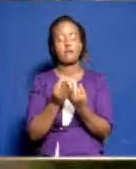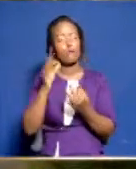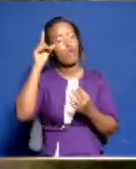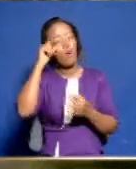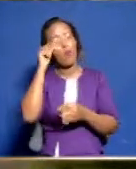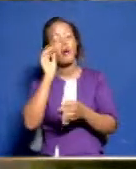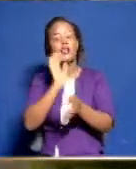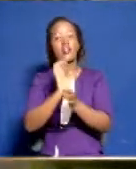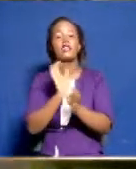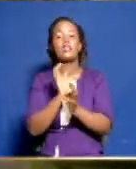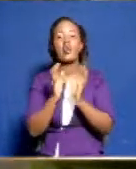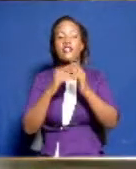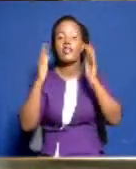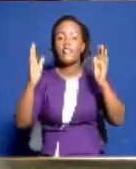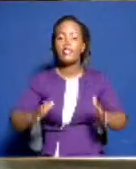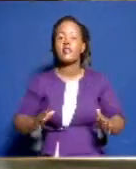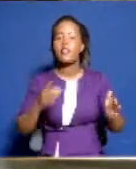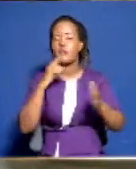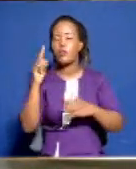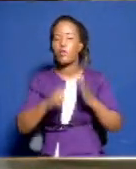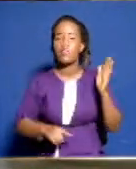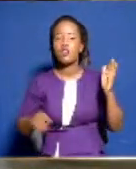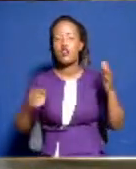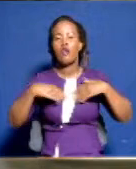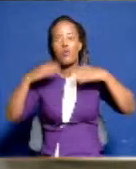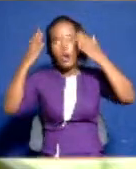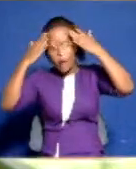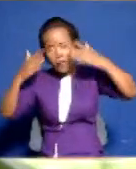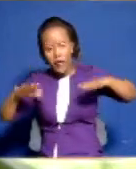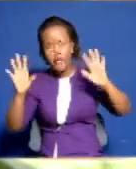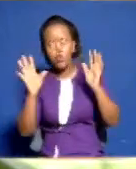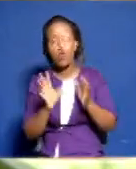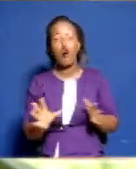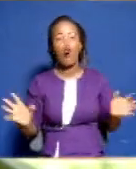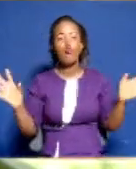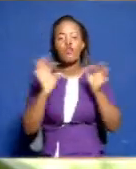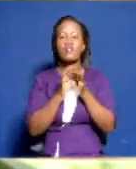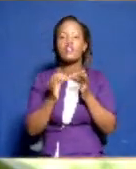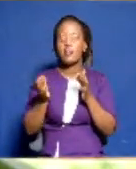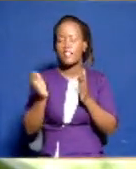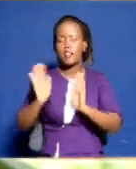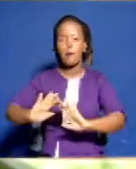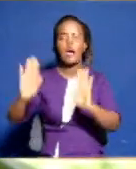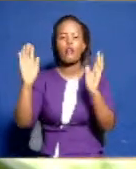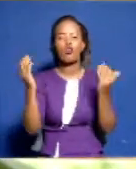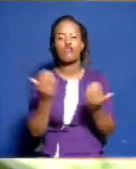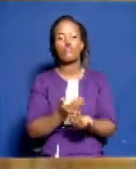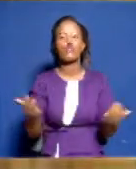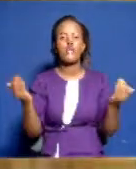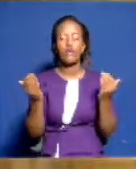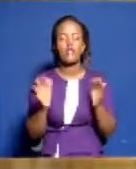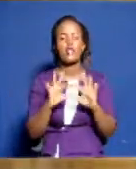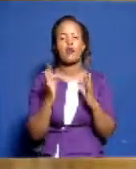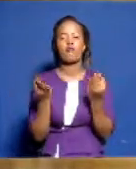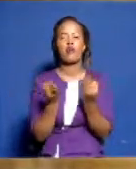has decided to do a campaign for reuniting vulnerable and abandoned children with their families. Chiefs are